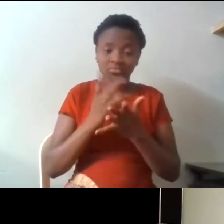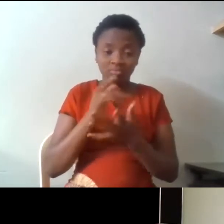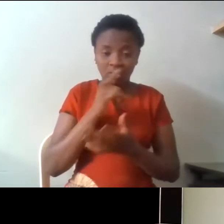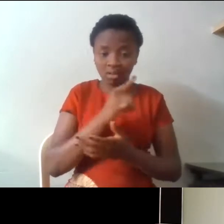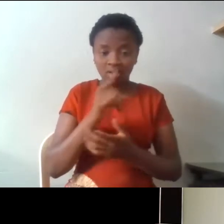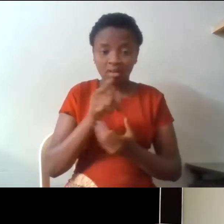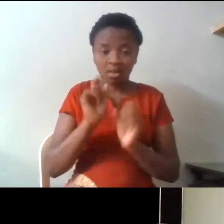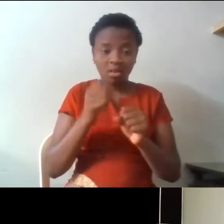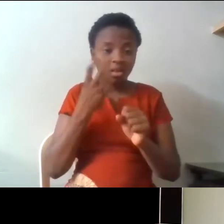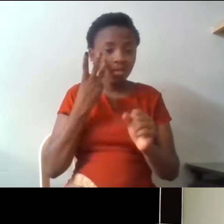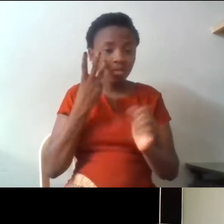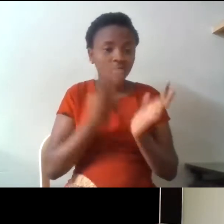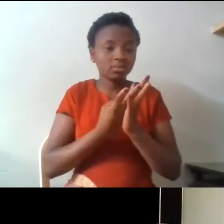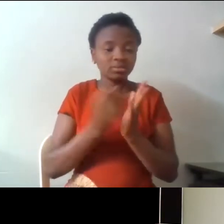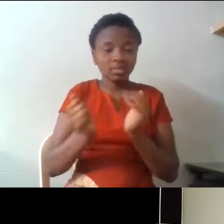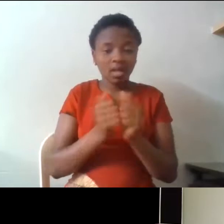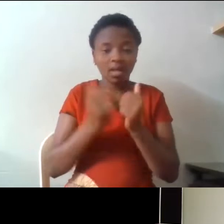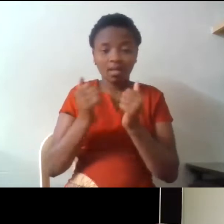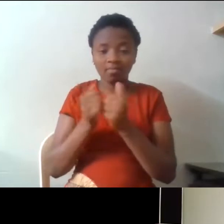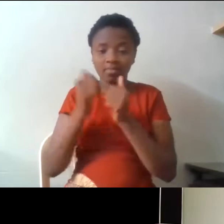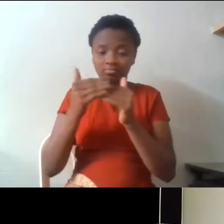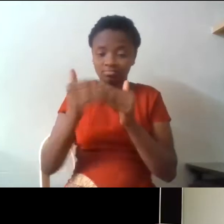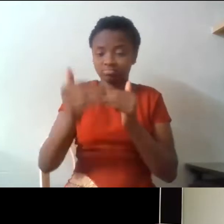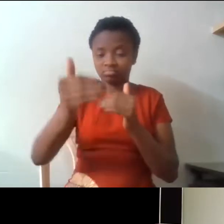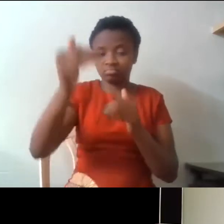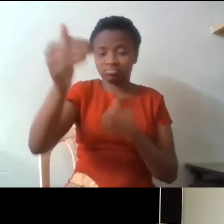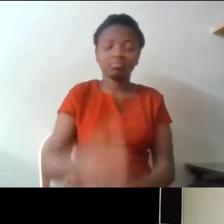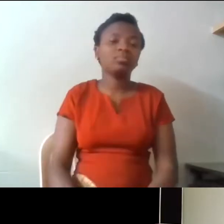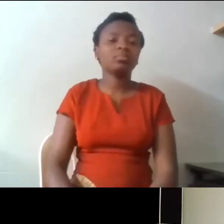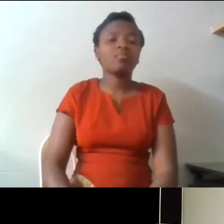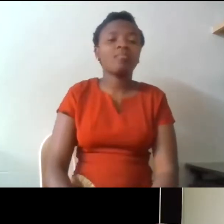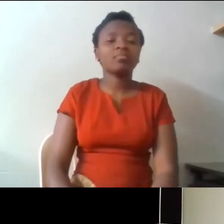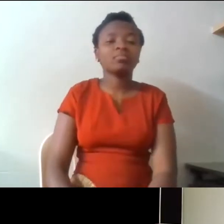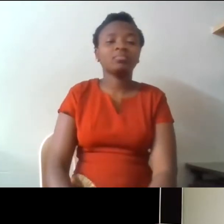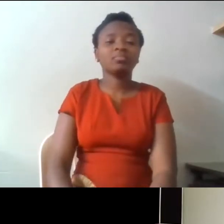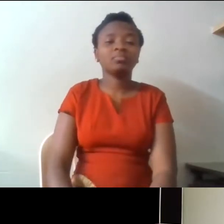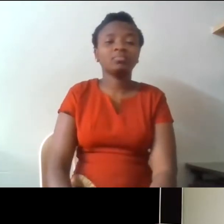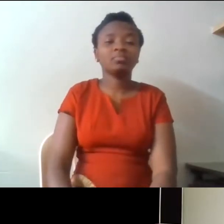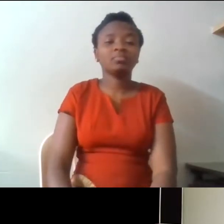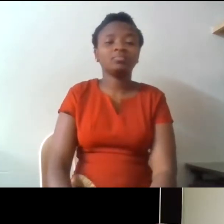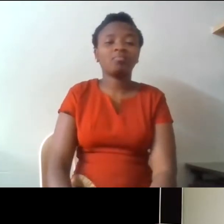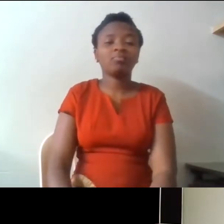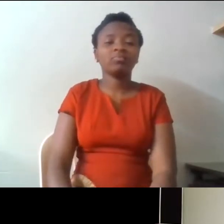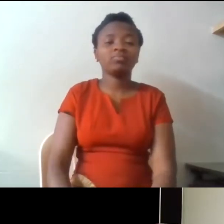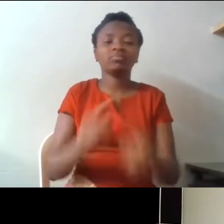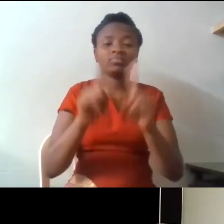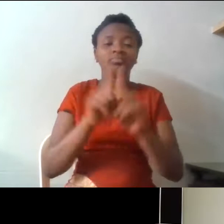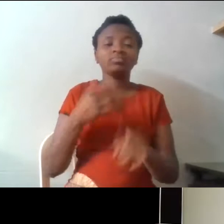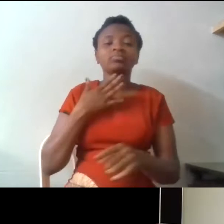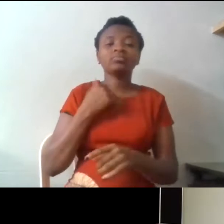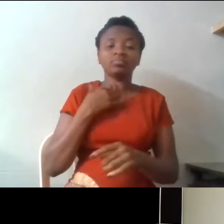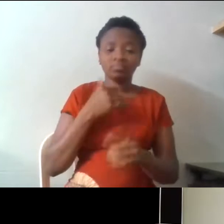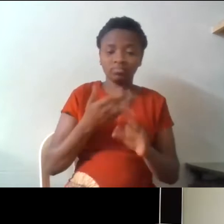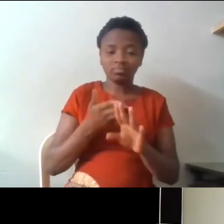be witnessing with the pandemic in the future months. But in terms of a reconstruction, build back better approach,